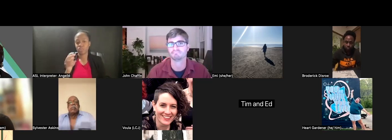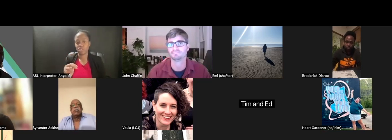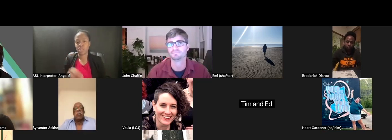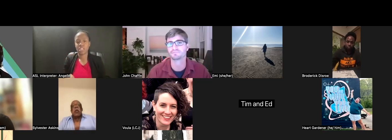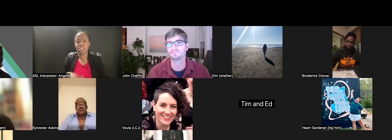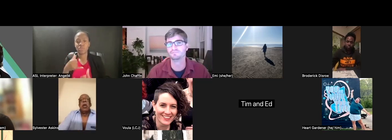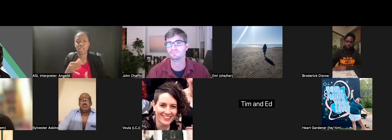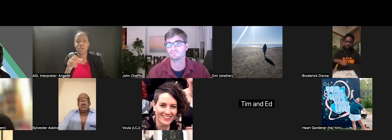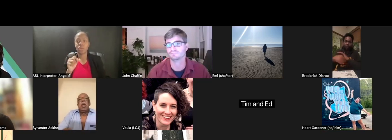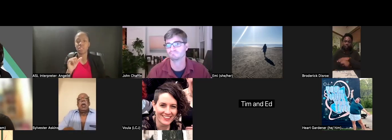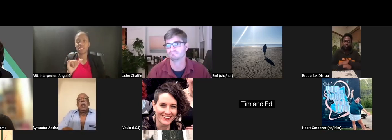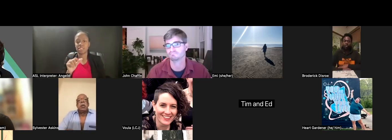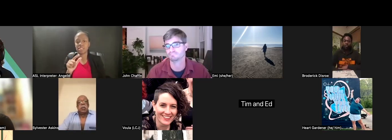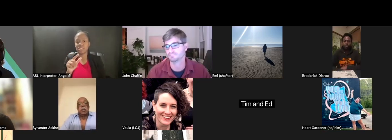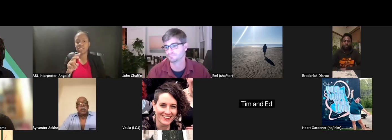back.